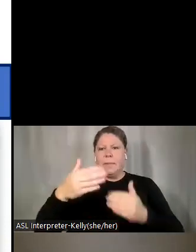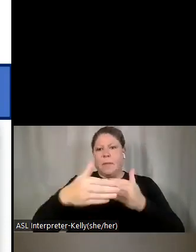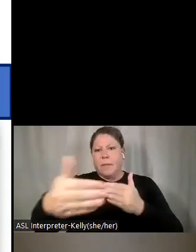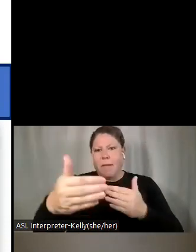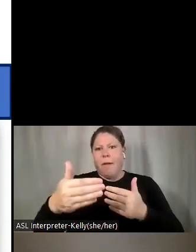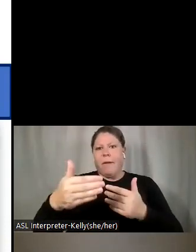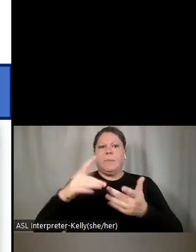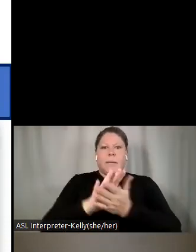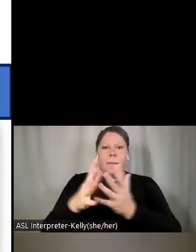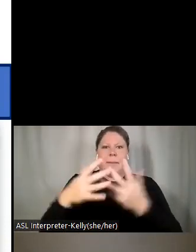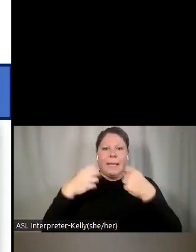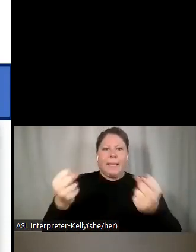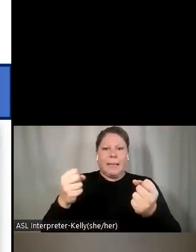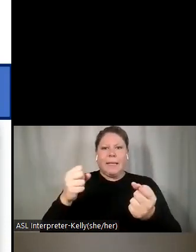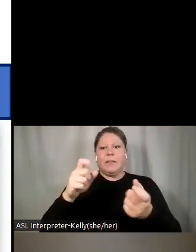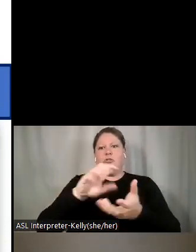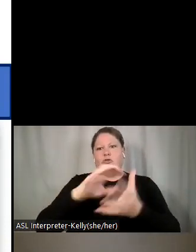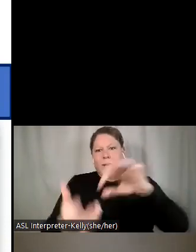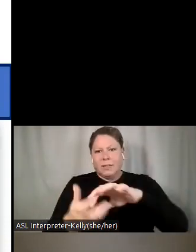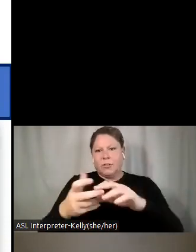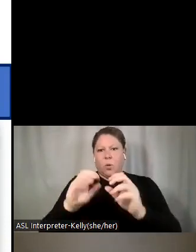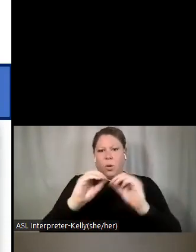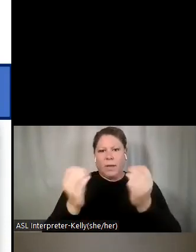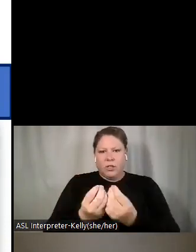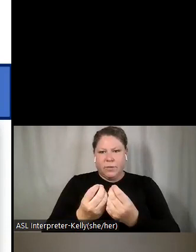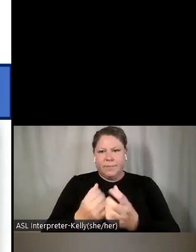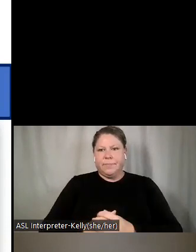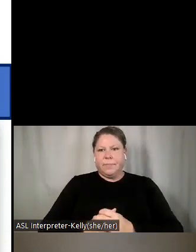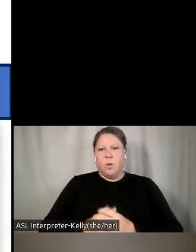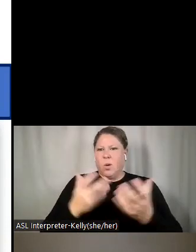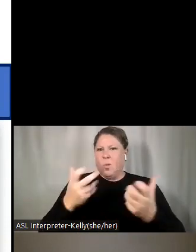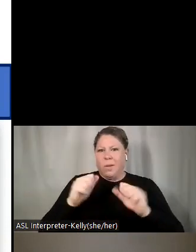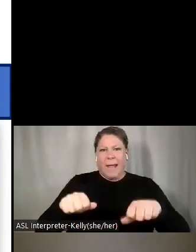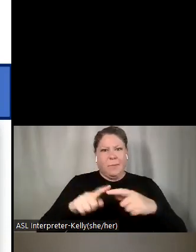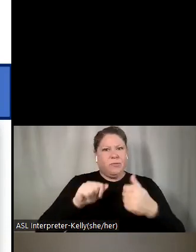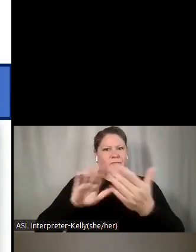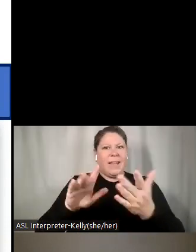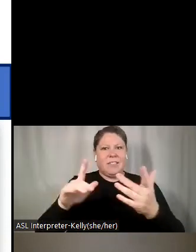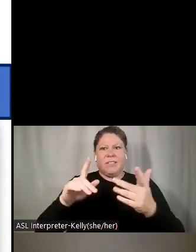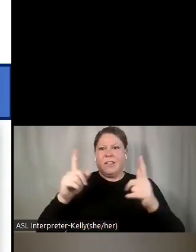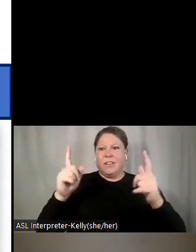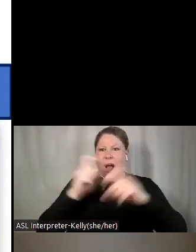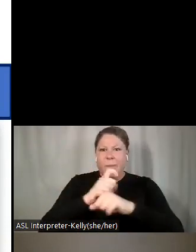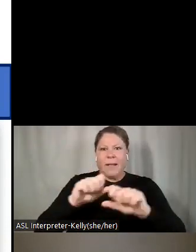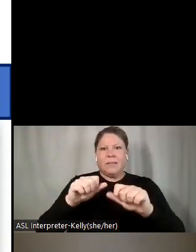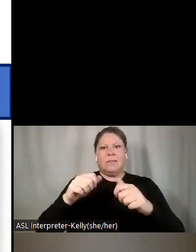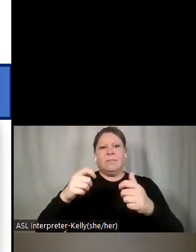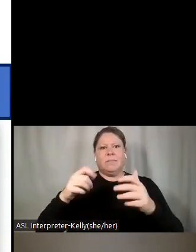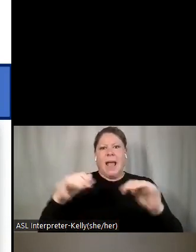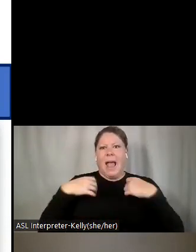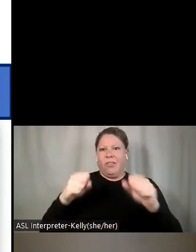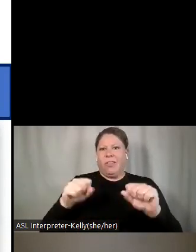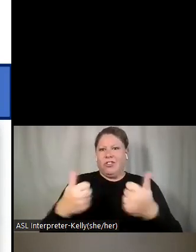organization equipped to solve the complex public health challenges we're facing within public health. So over